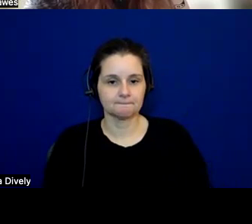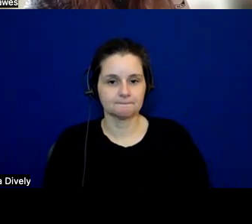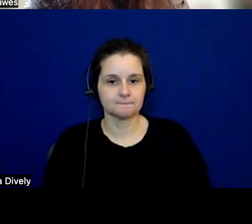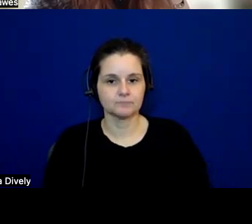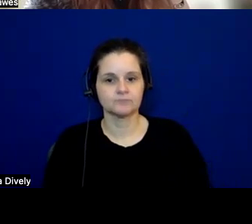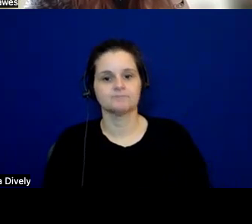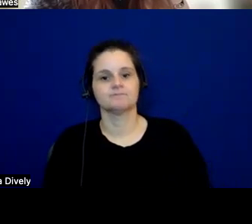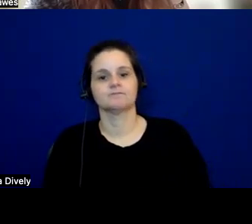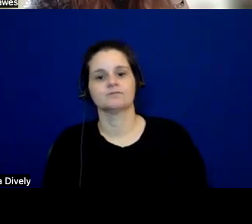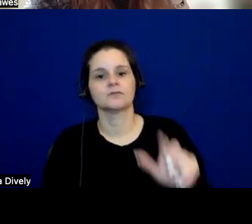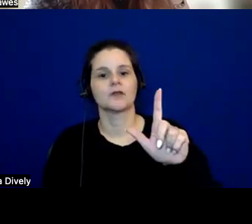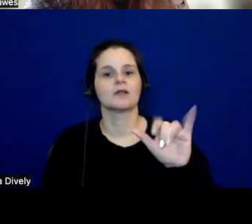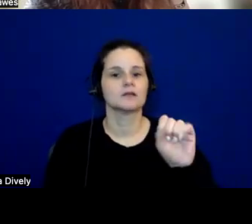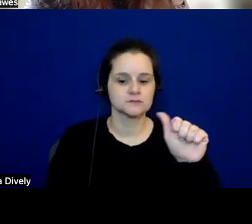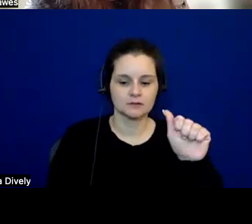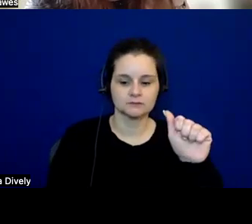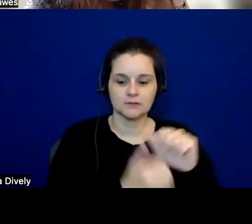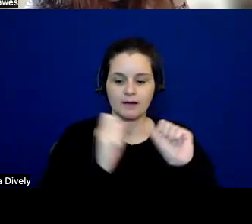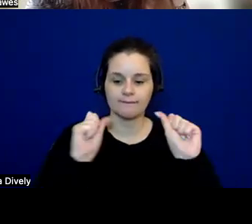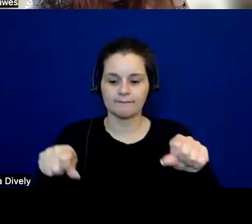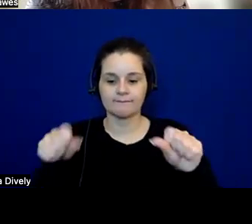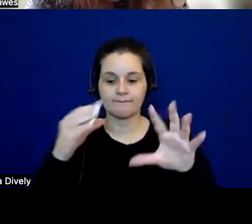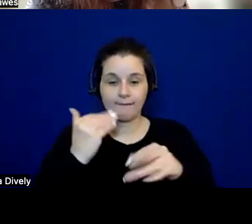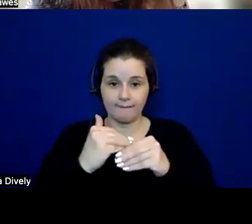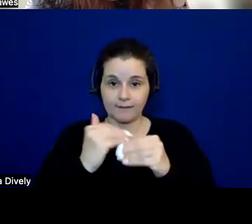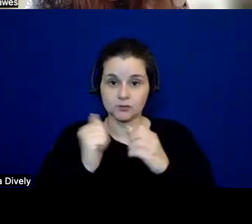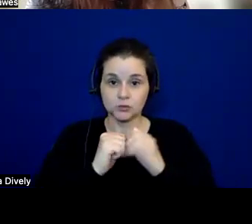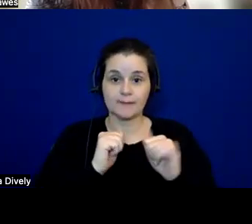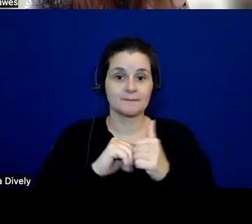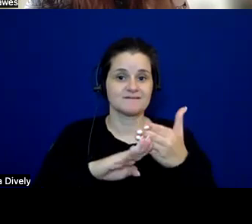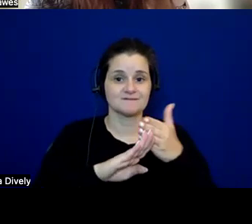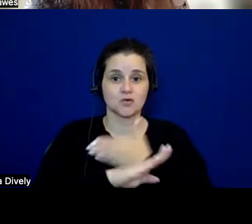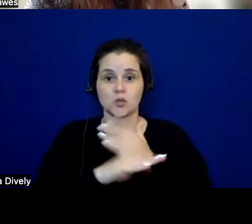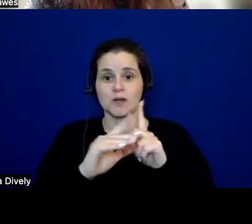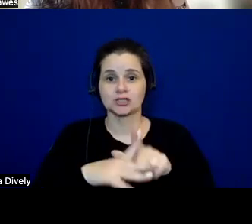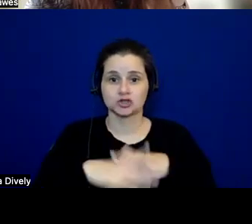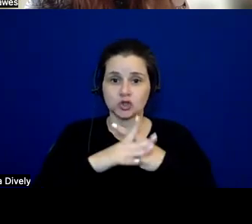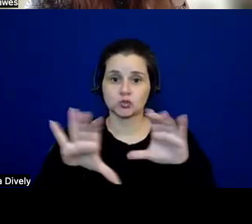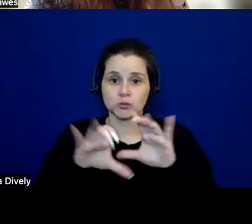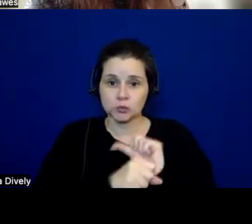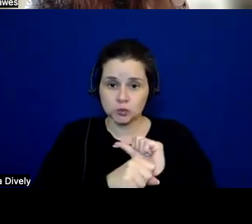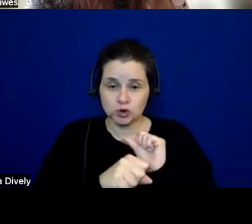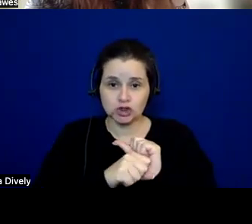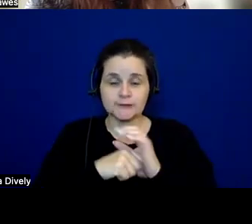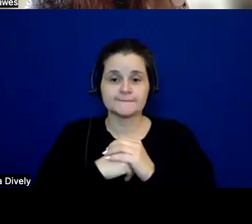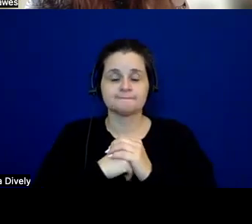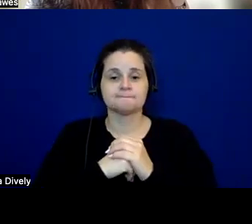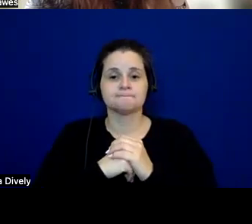I can I can add some. So before I started doing the work, and